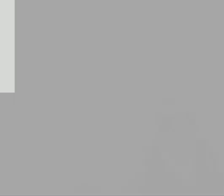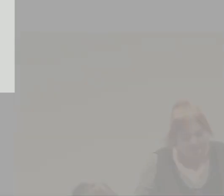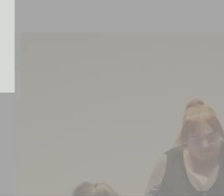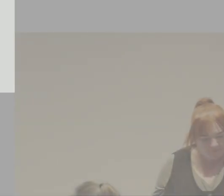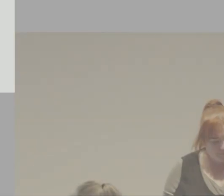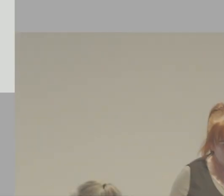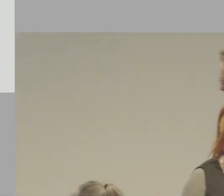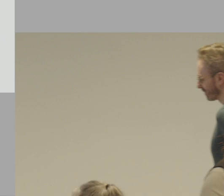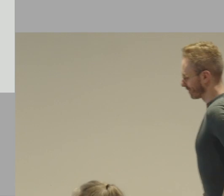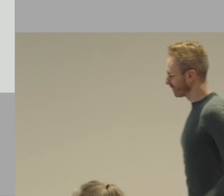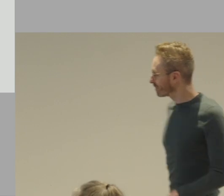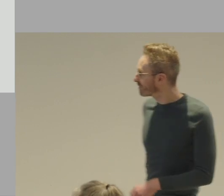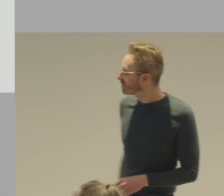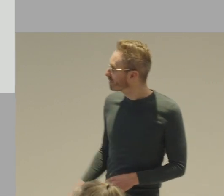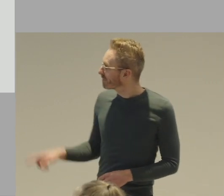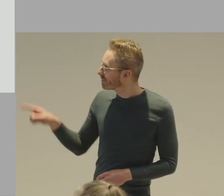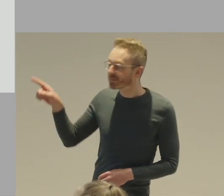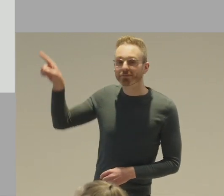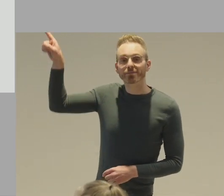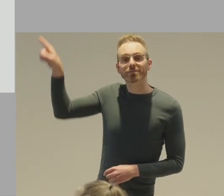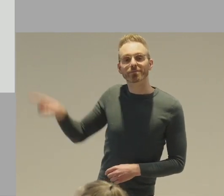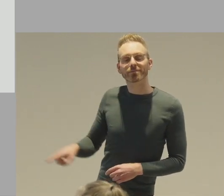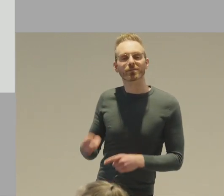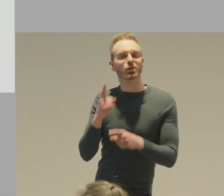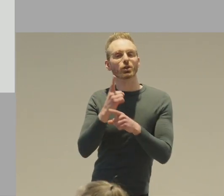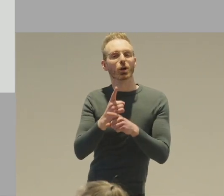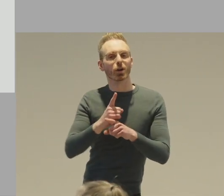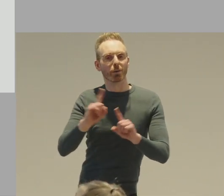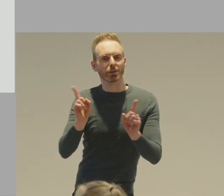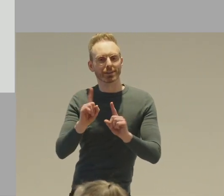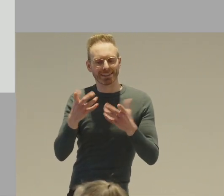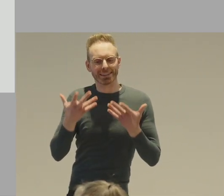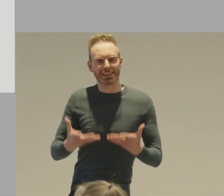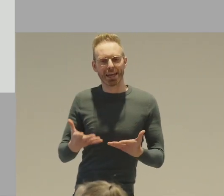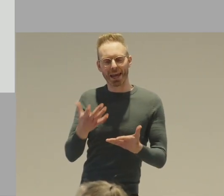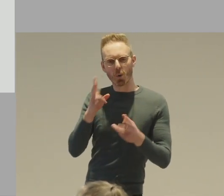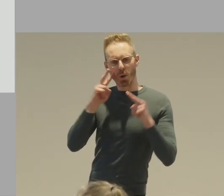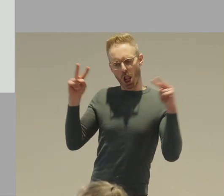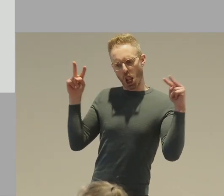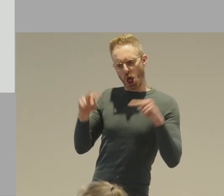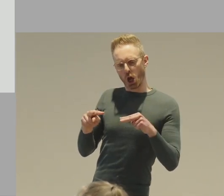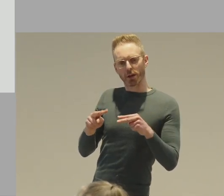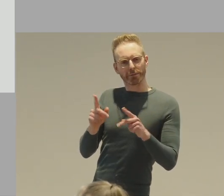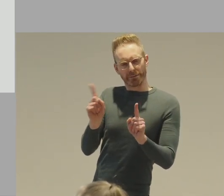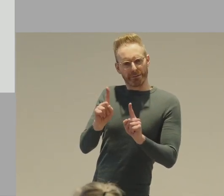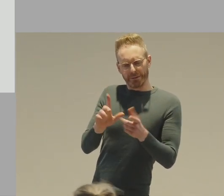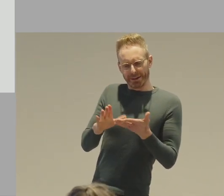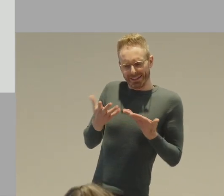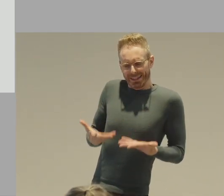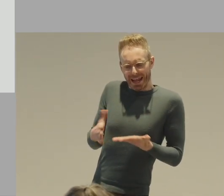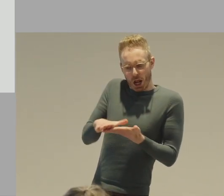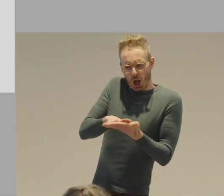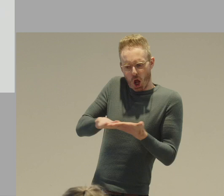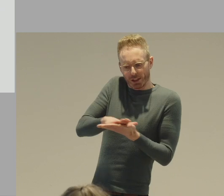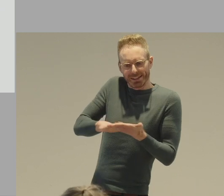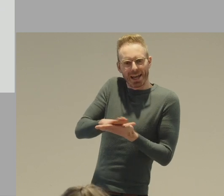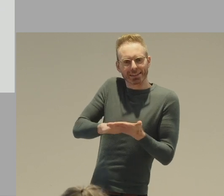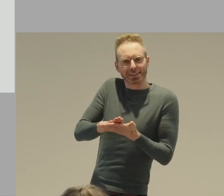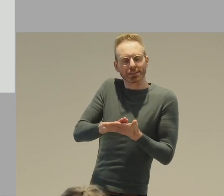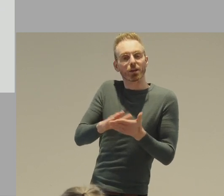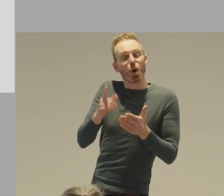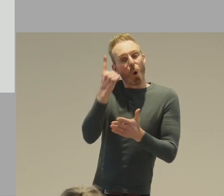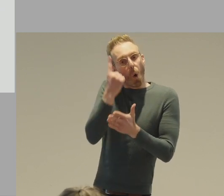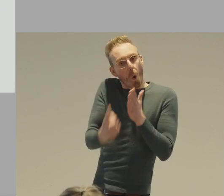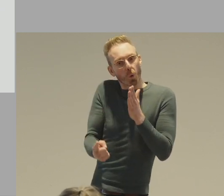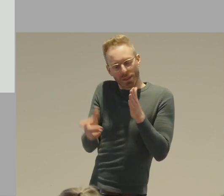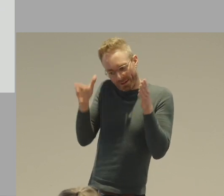about. I'm going to look at the context of what we're talking about. So I'm not talking about all benefits or